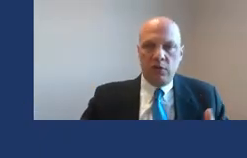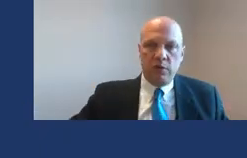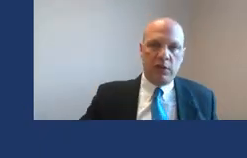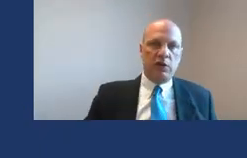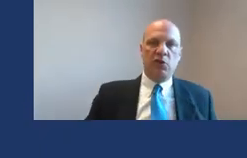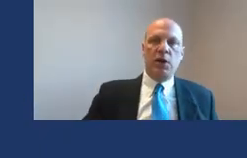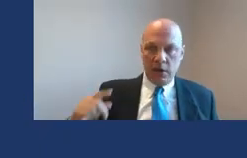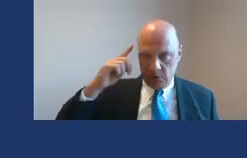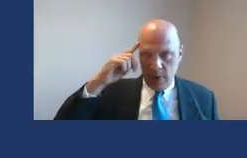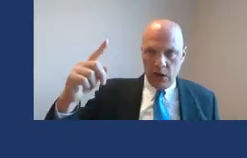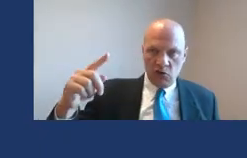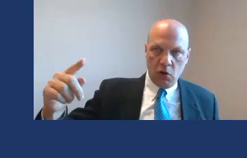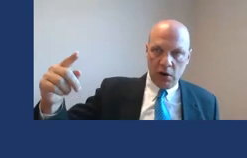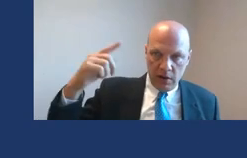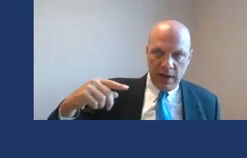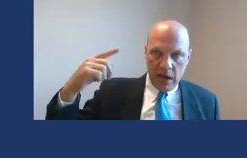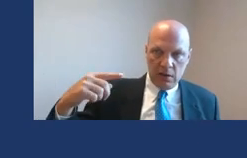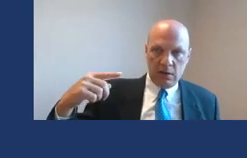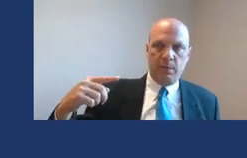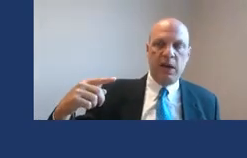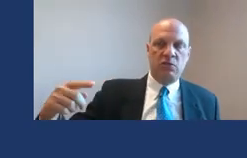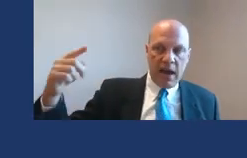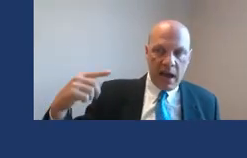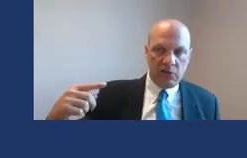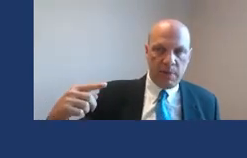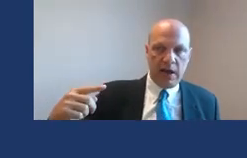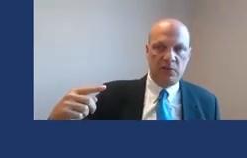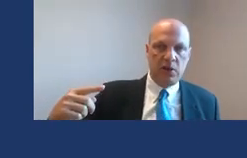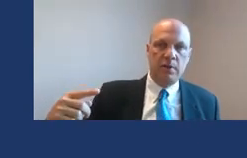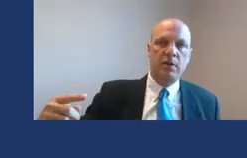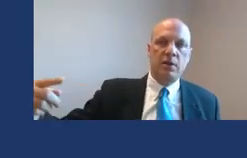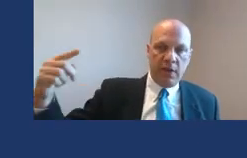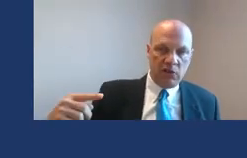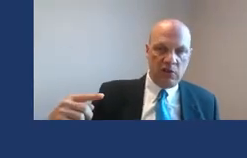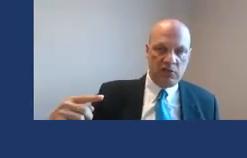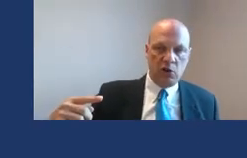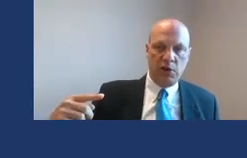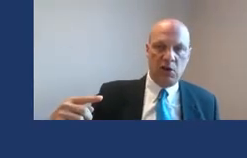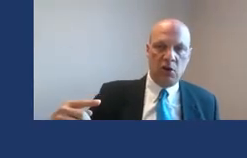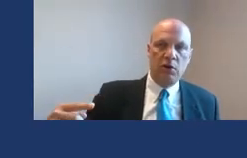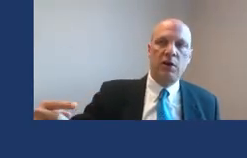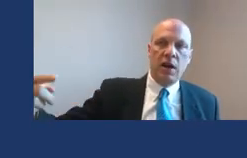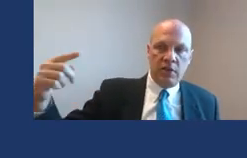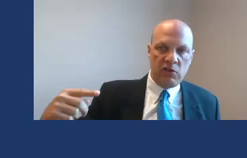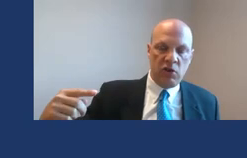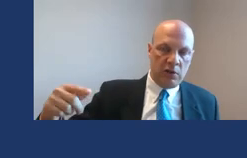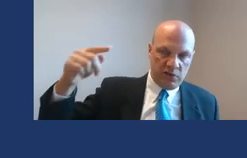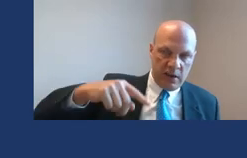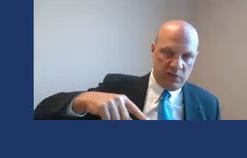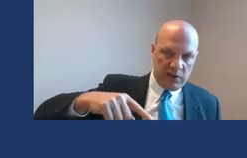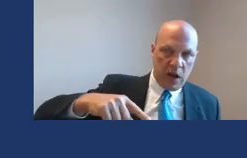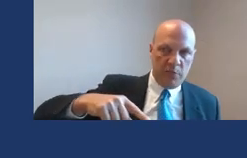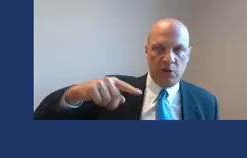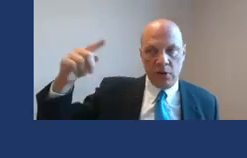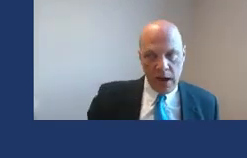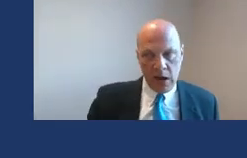And what those what they're doing is they're making sure that the patient has capacity, that she's terminally ill, and that she